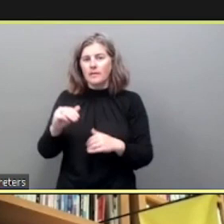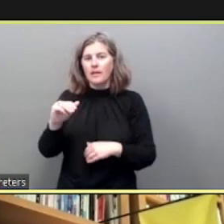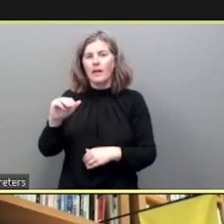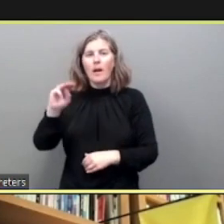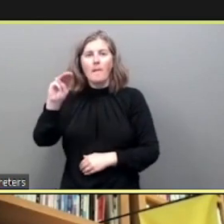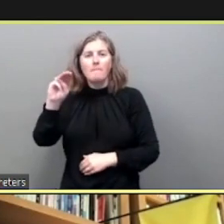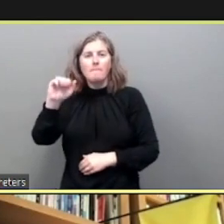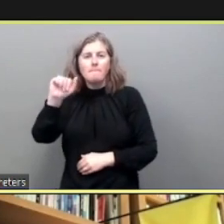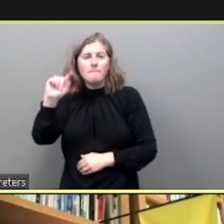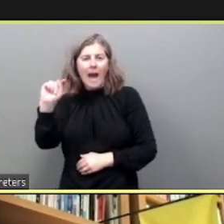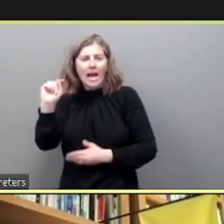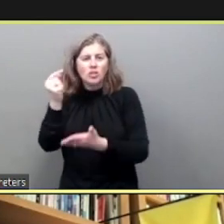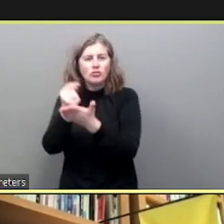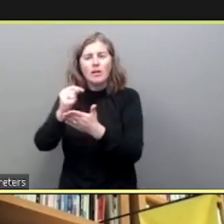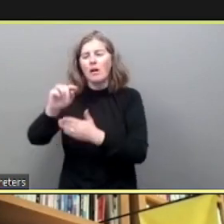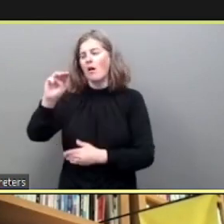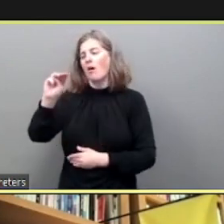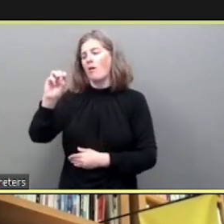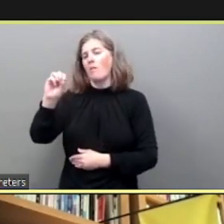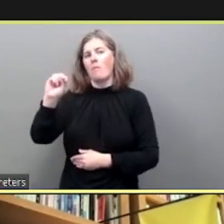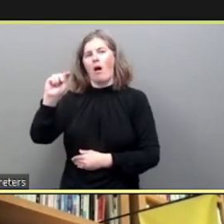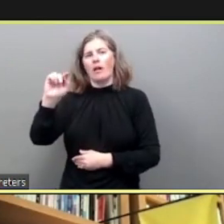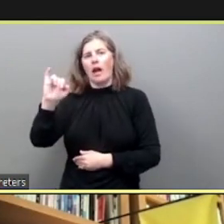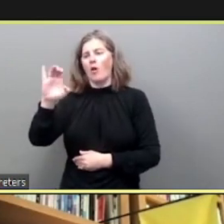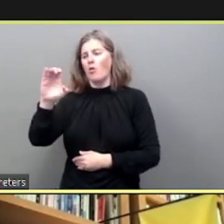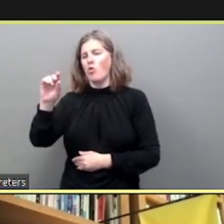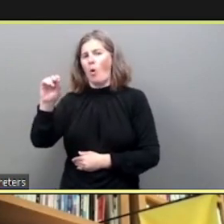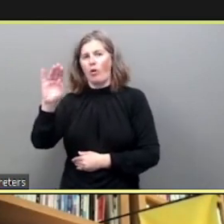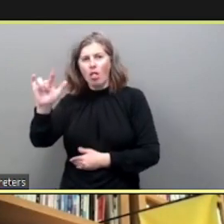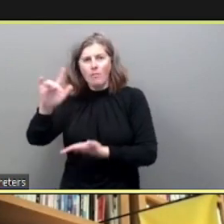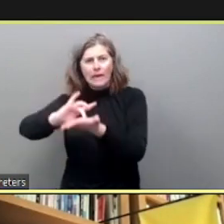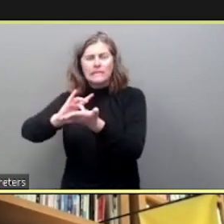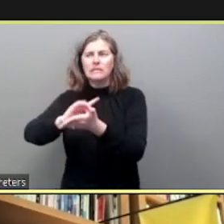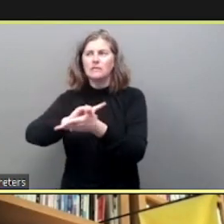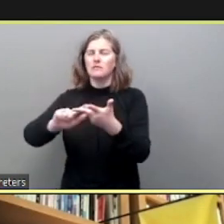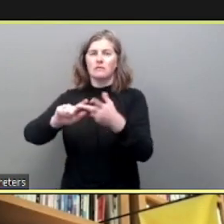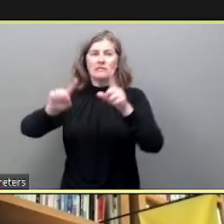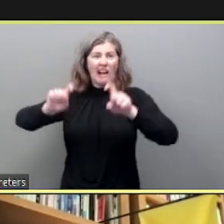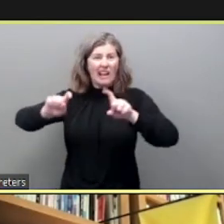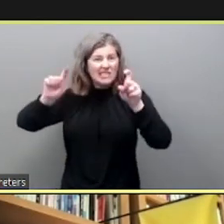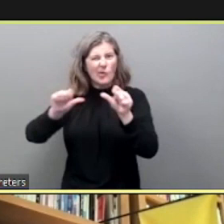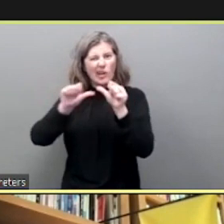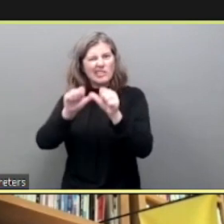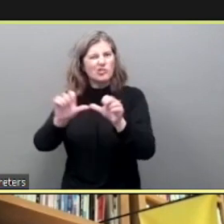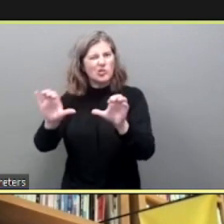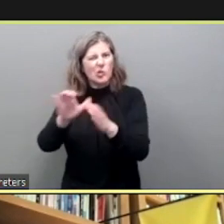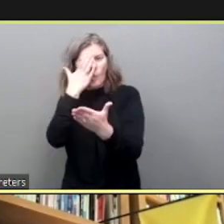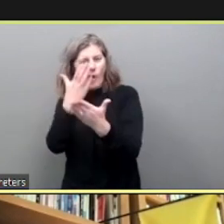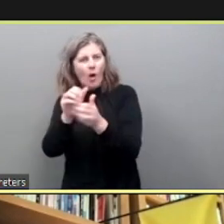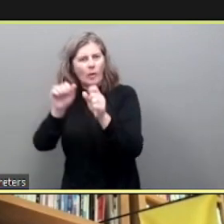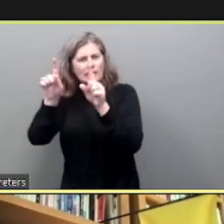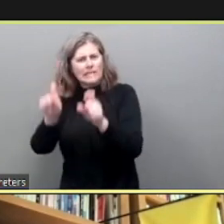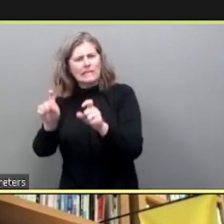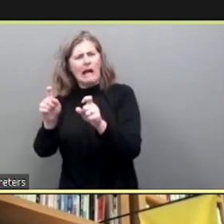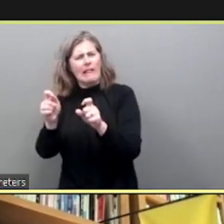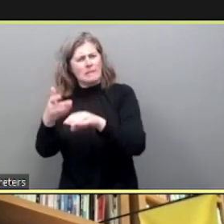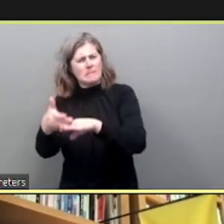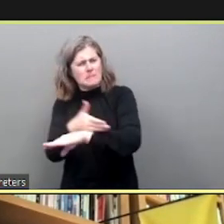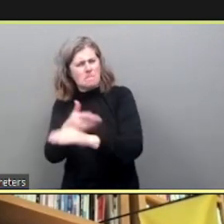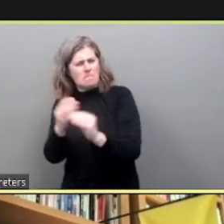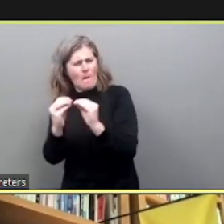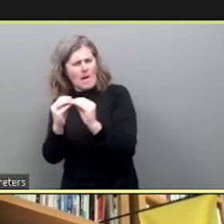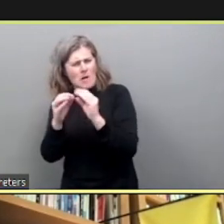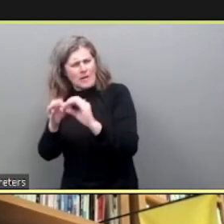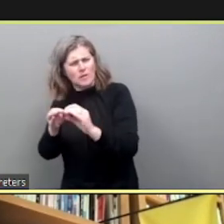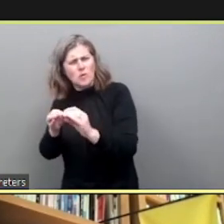monoclonal antibodies, we're doing great, and already showed you that data. Testing, we continue to do well with testing. We could do a little bit better